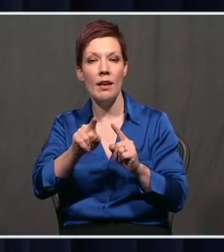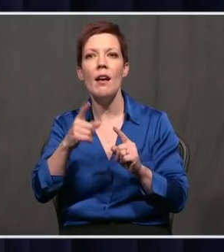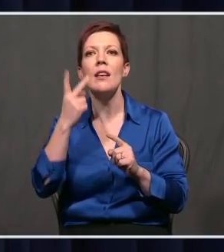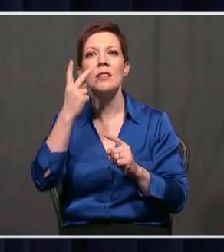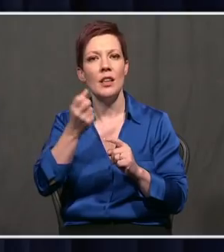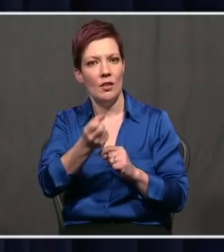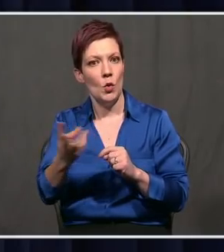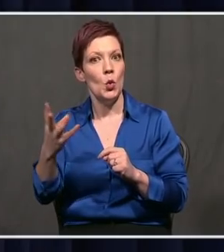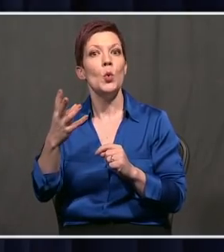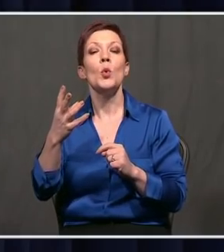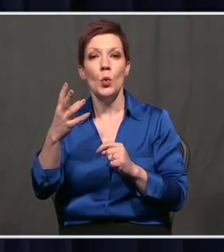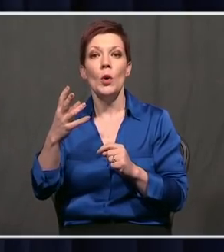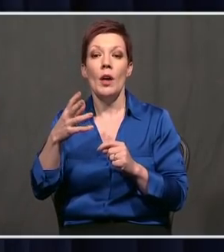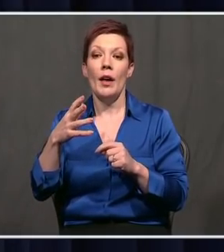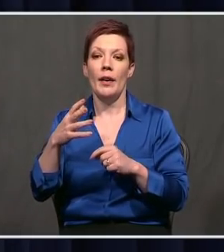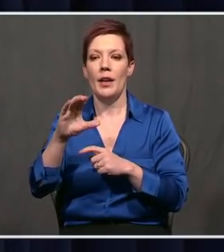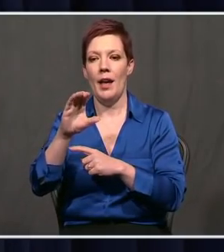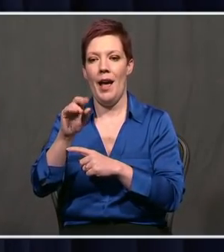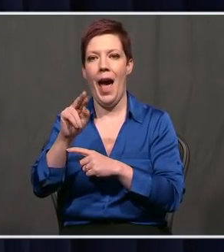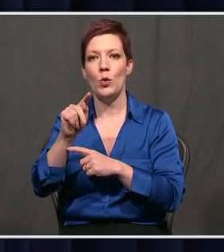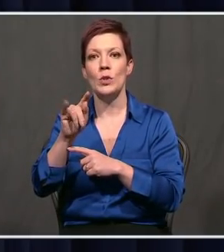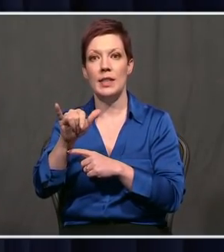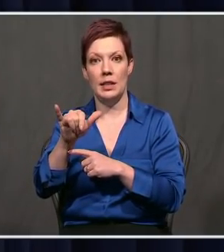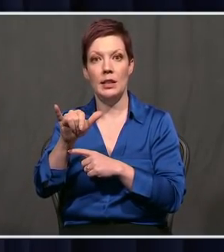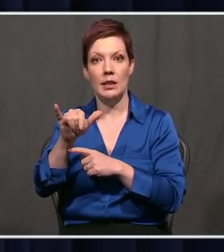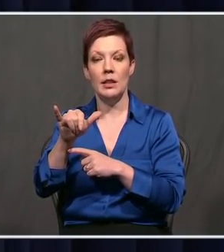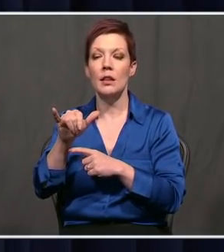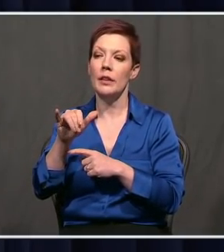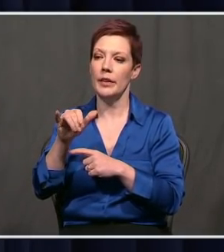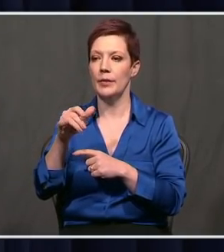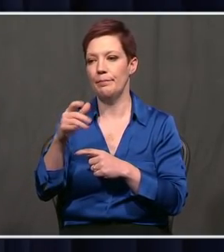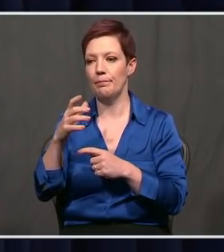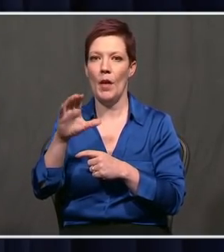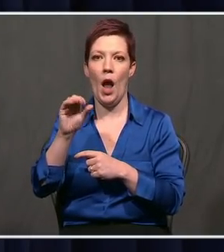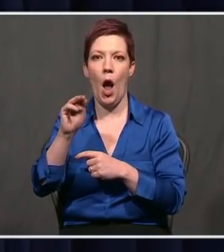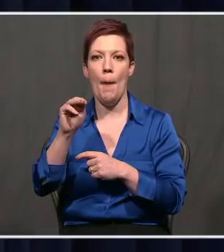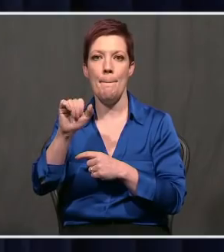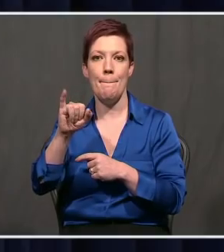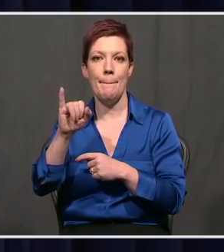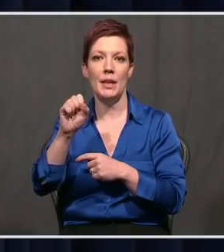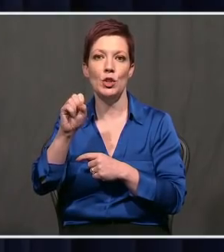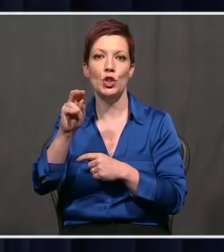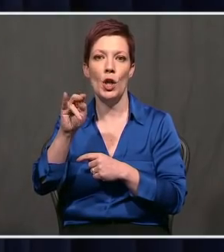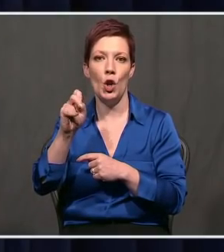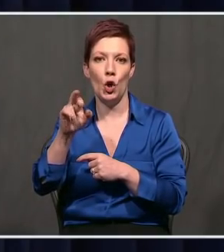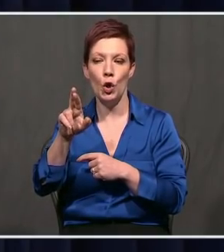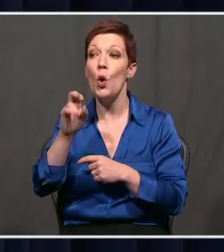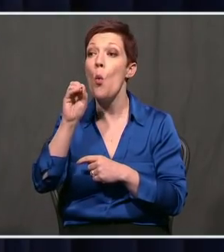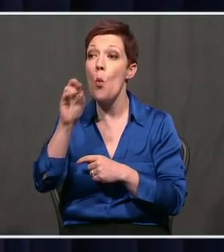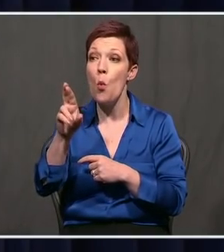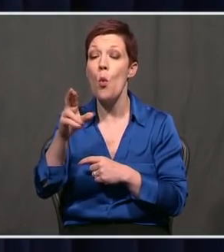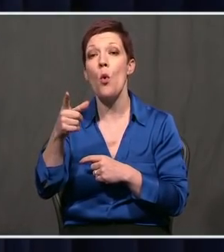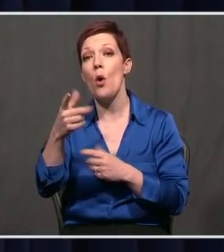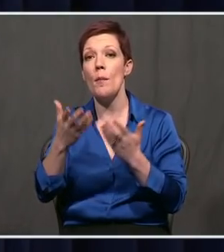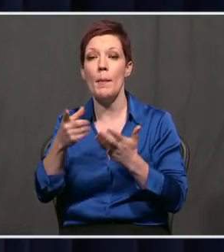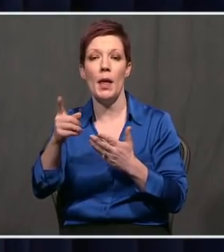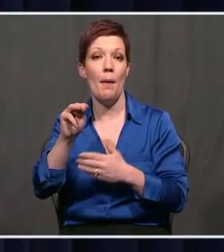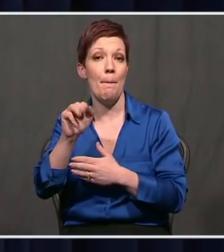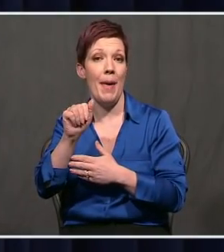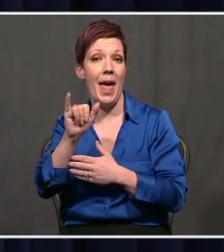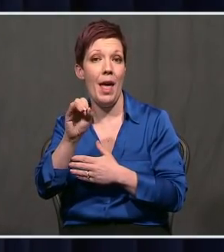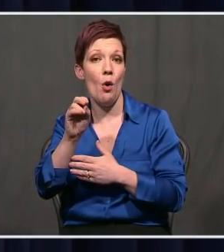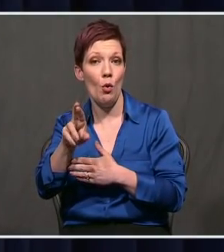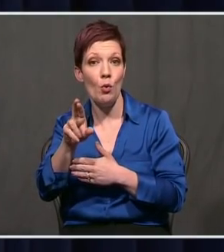actually mayors in the audience. And they're the ones who are actually going to have to, at the end of the day, execute. So thank you for making your way